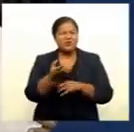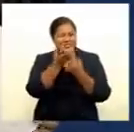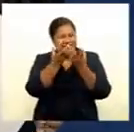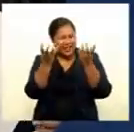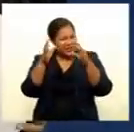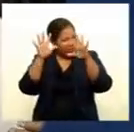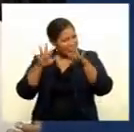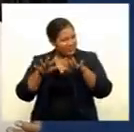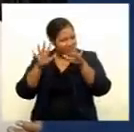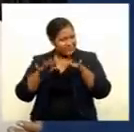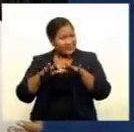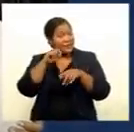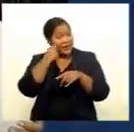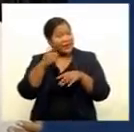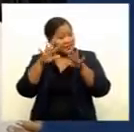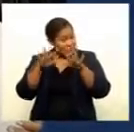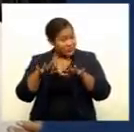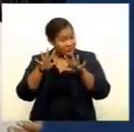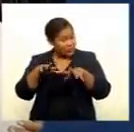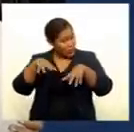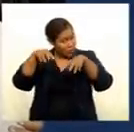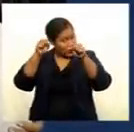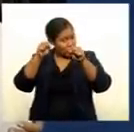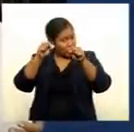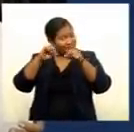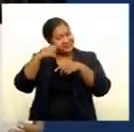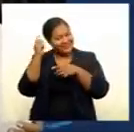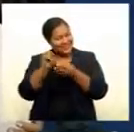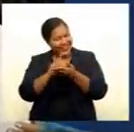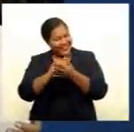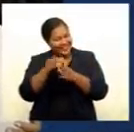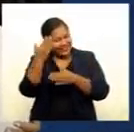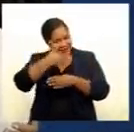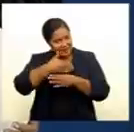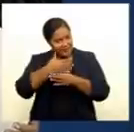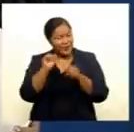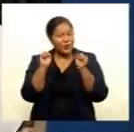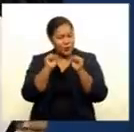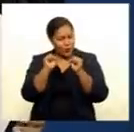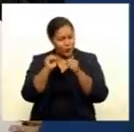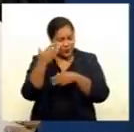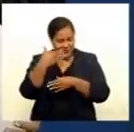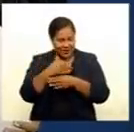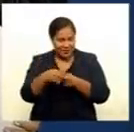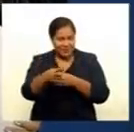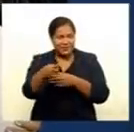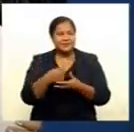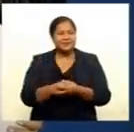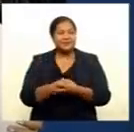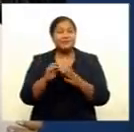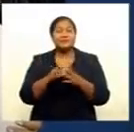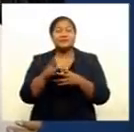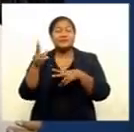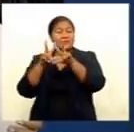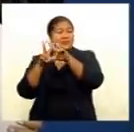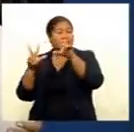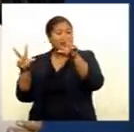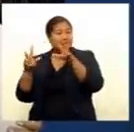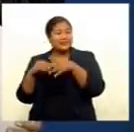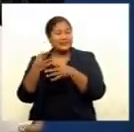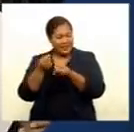rainy. Showers expected to ease and clear from later tonight. Cool conditions will remain. Moving to the north, cloudy periods with